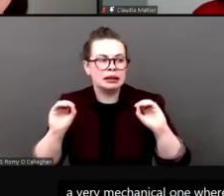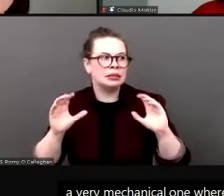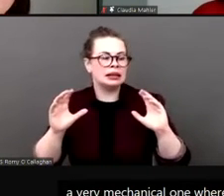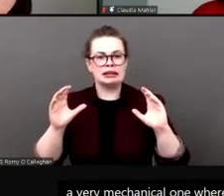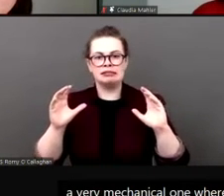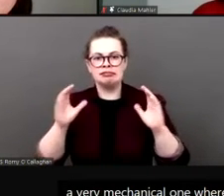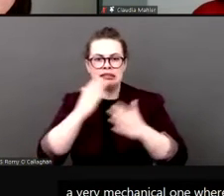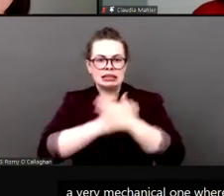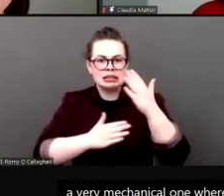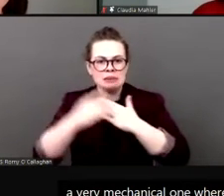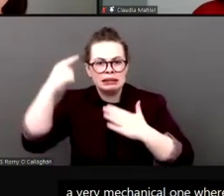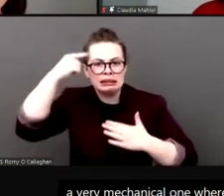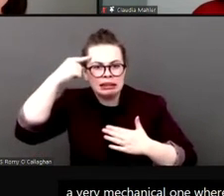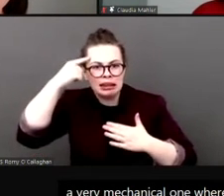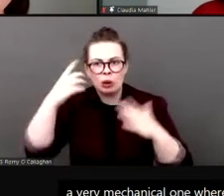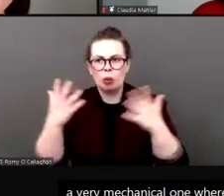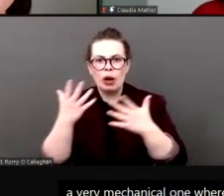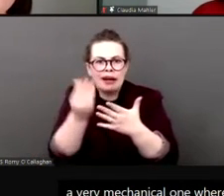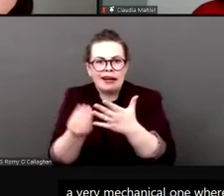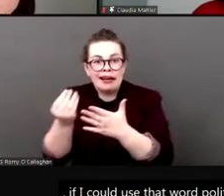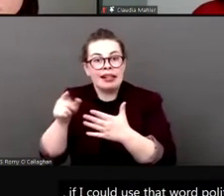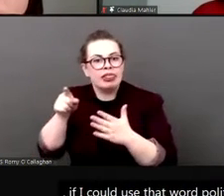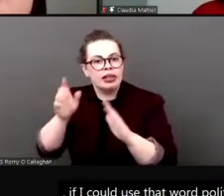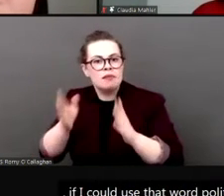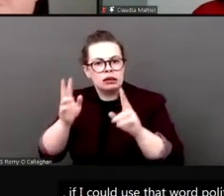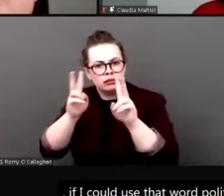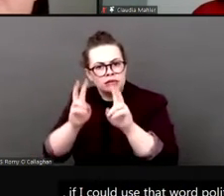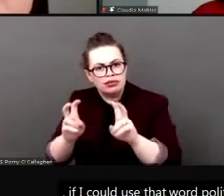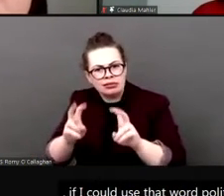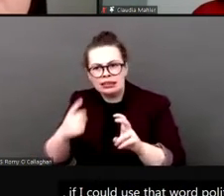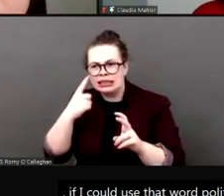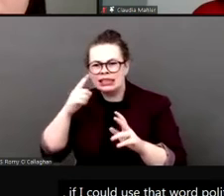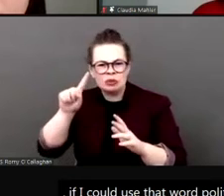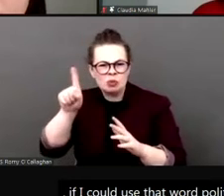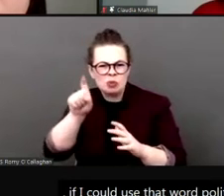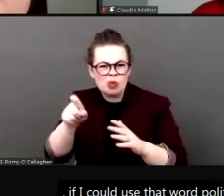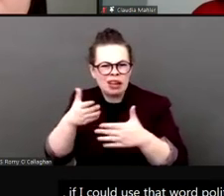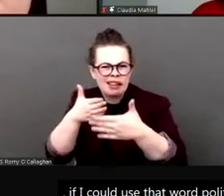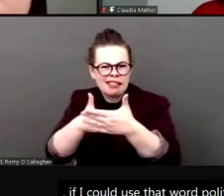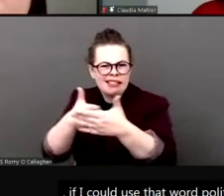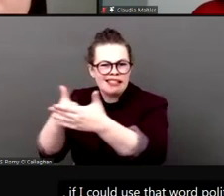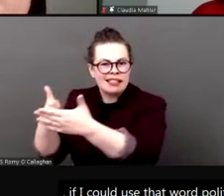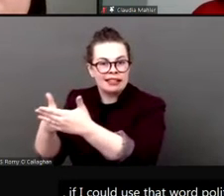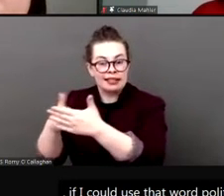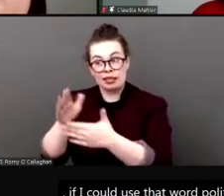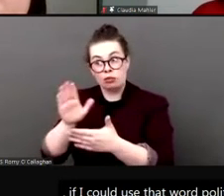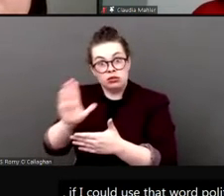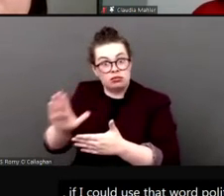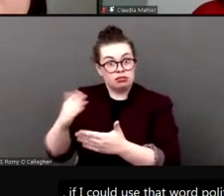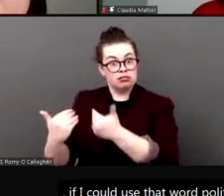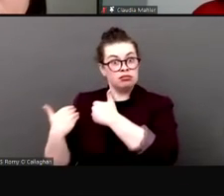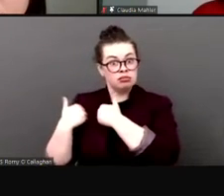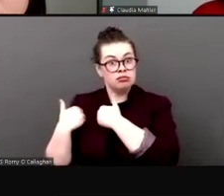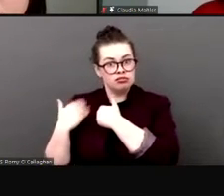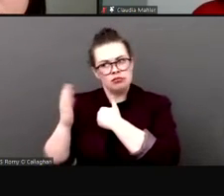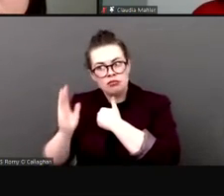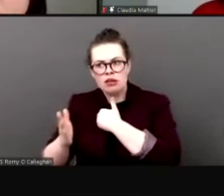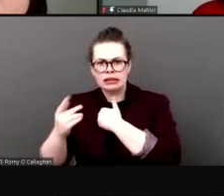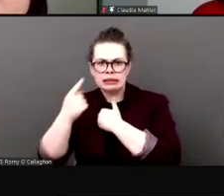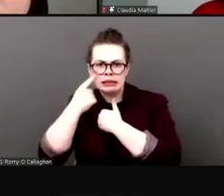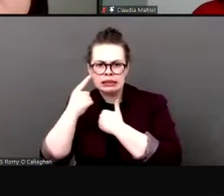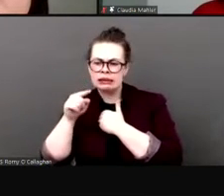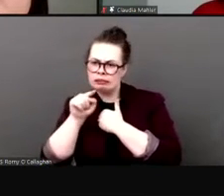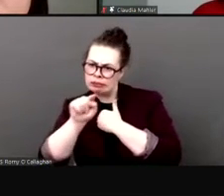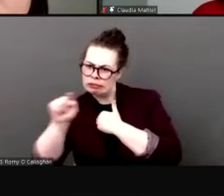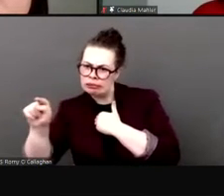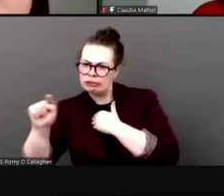What accounts for the particular blockages in those areas? How do they impact on the equal